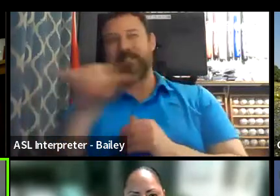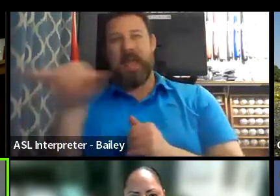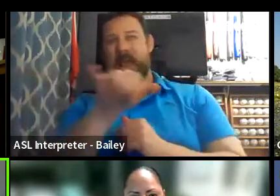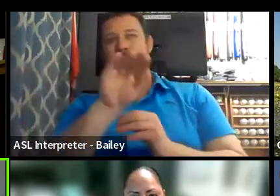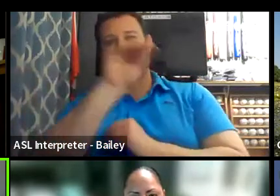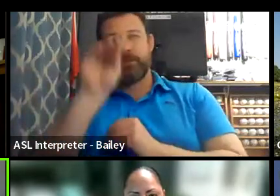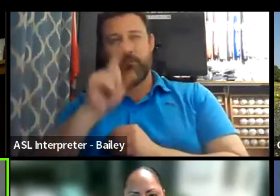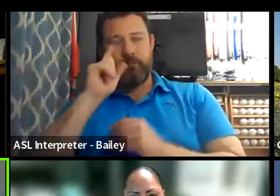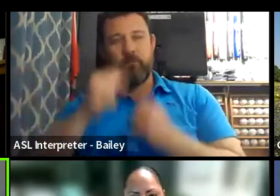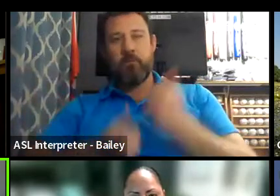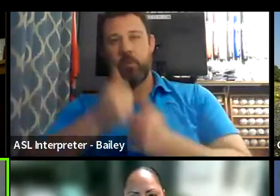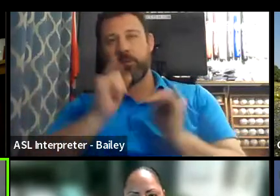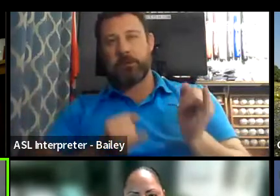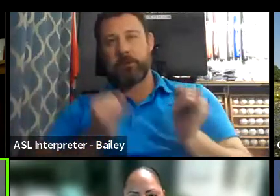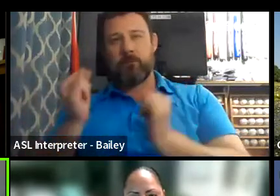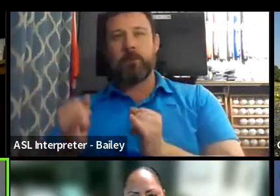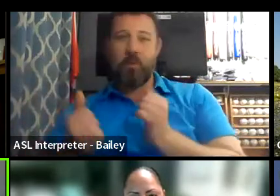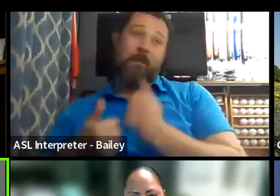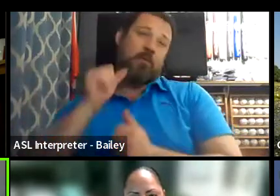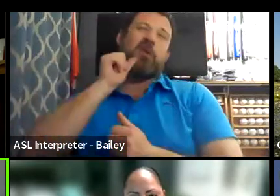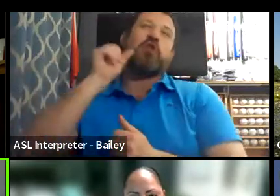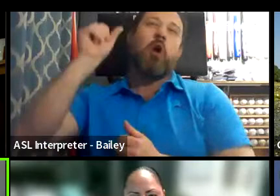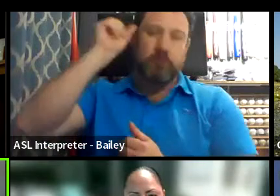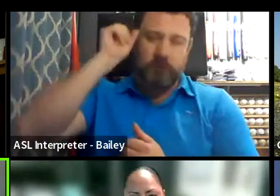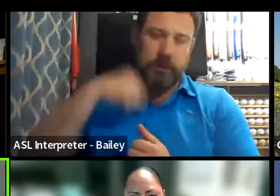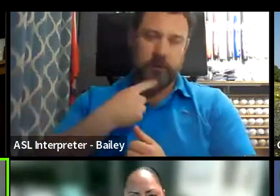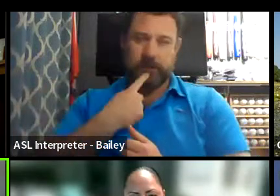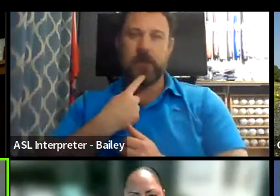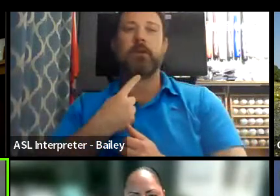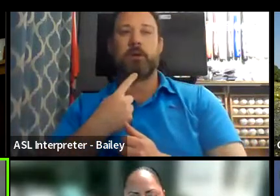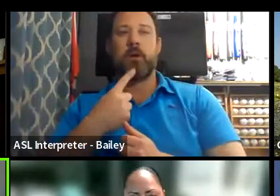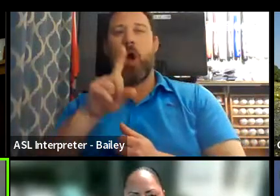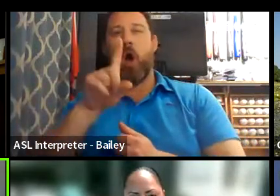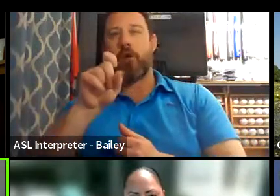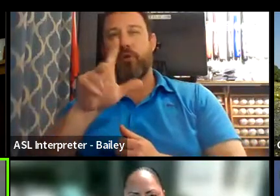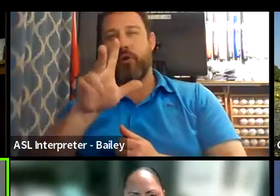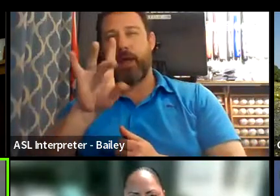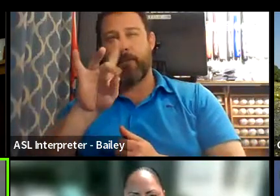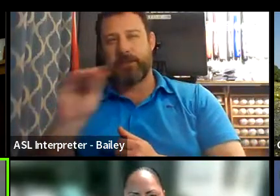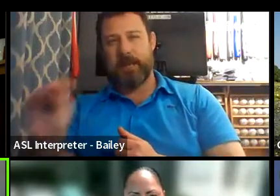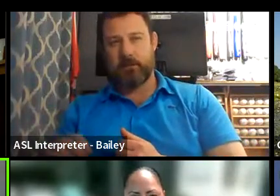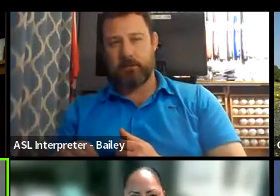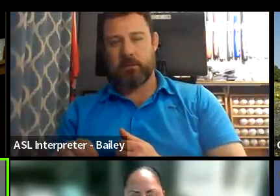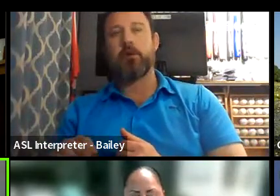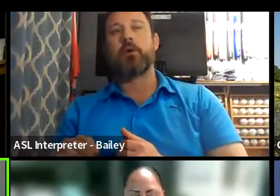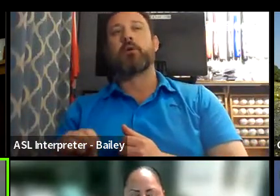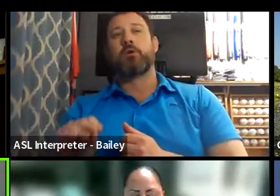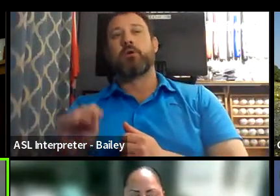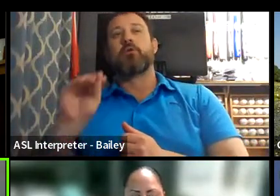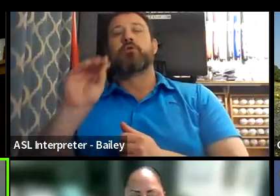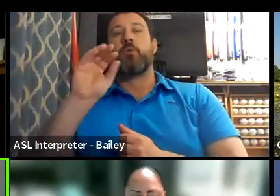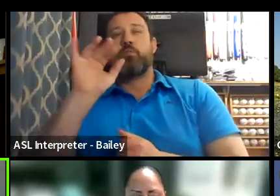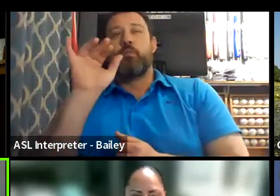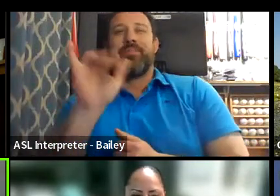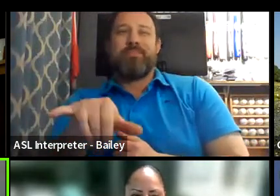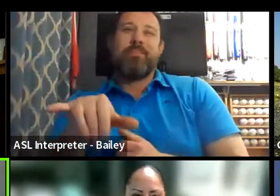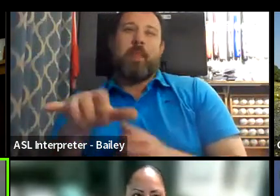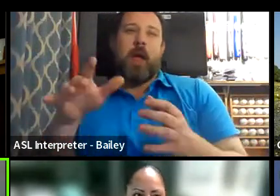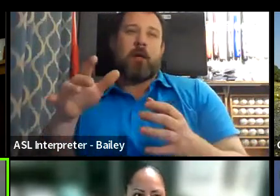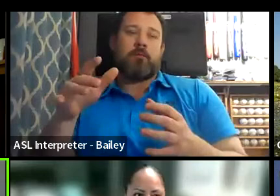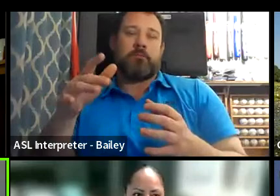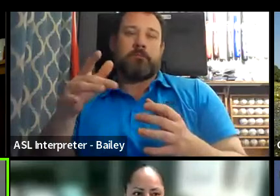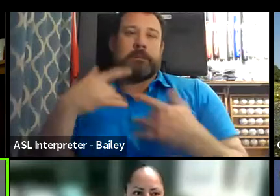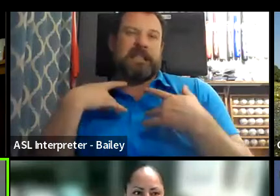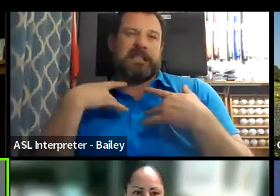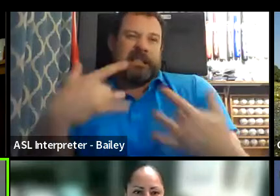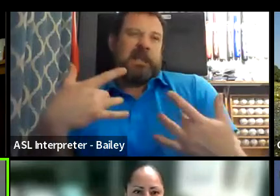most individuals, most adults, I should say. It is at 138%. So that does get taken into account